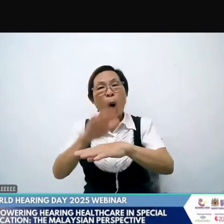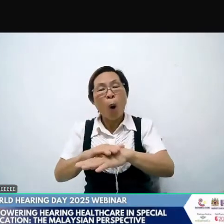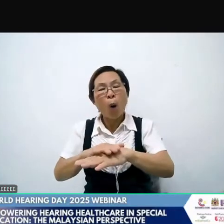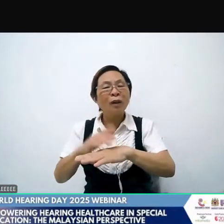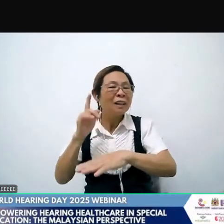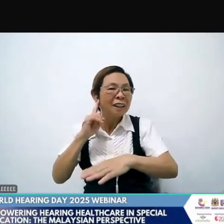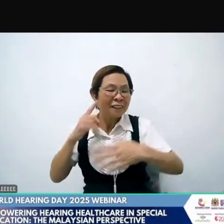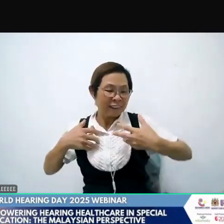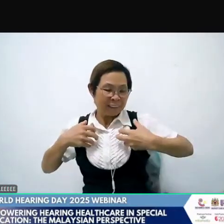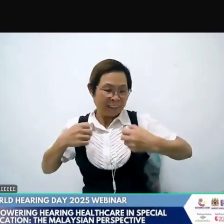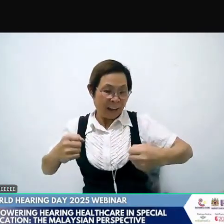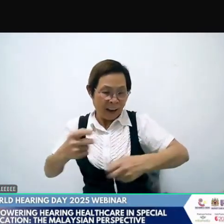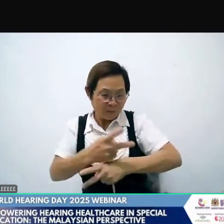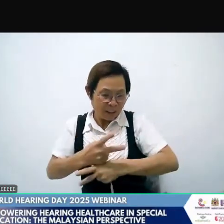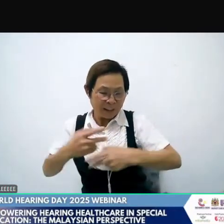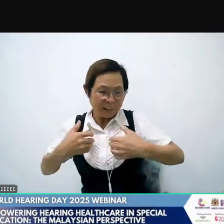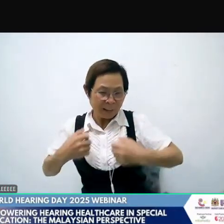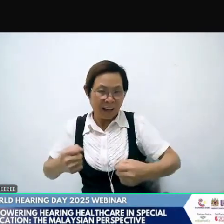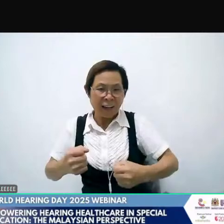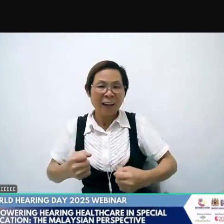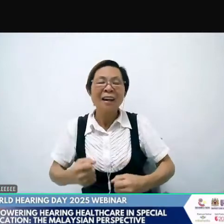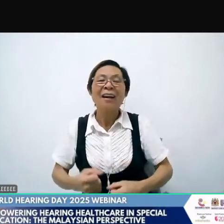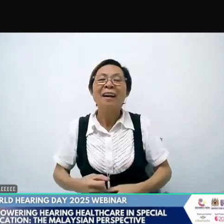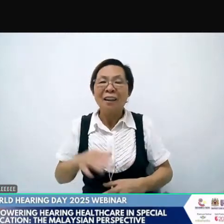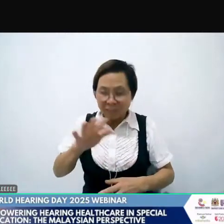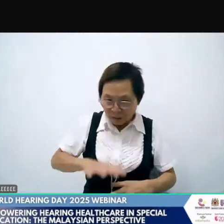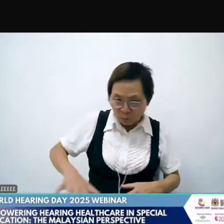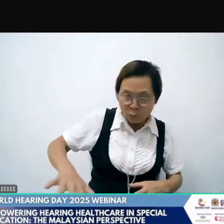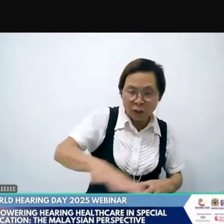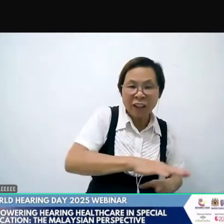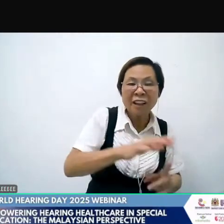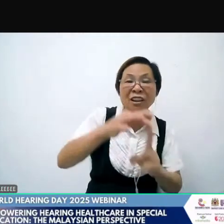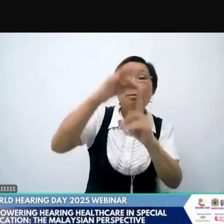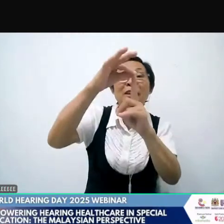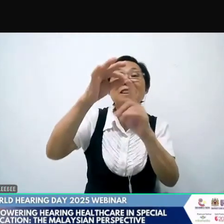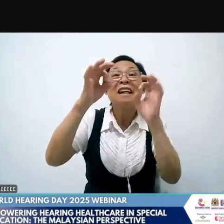in general, and specifically within the special education.